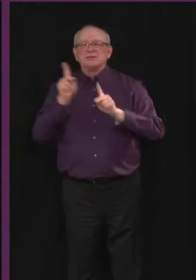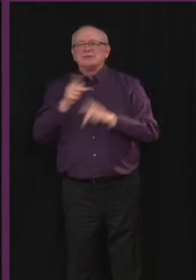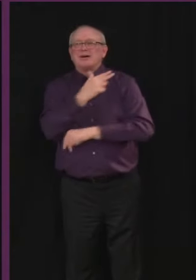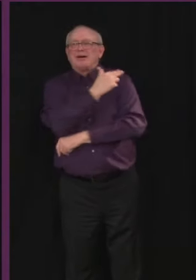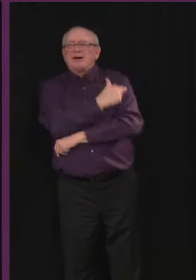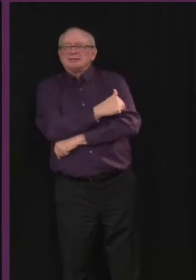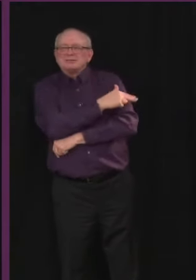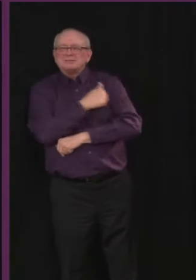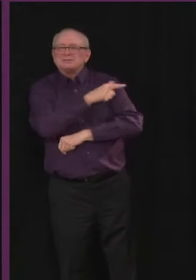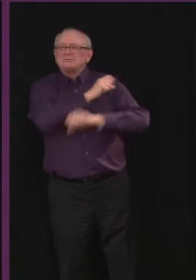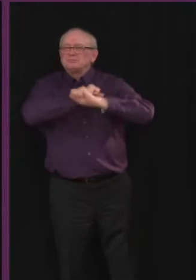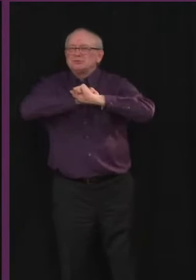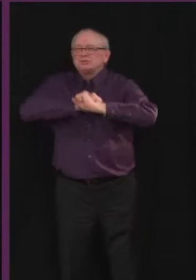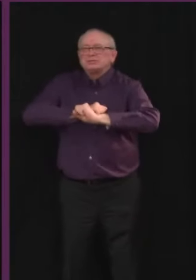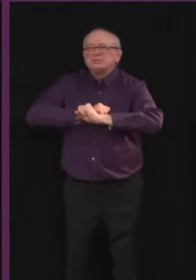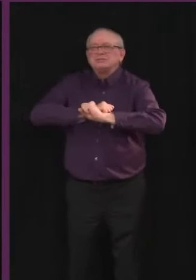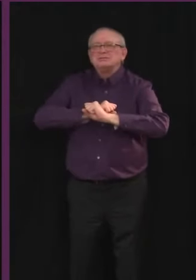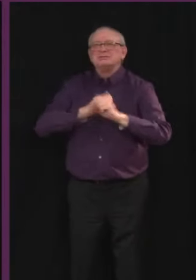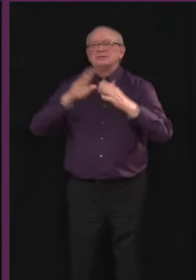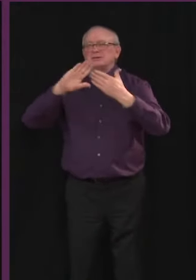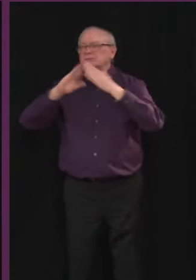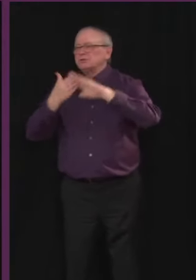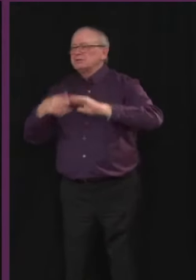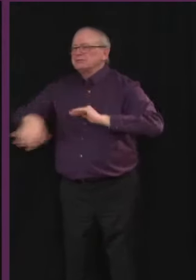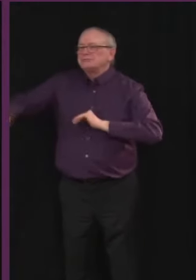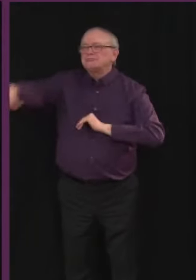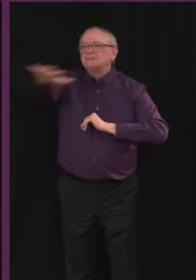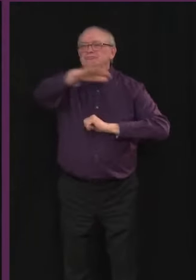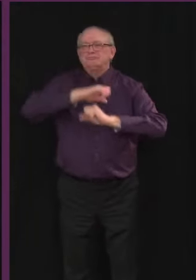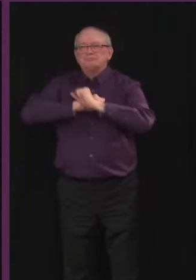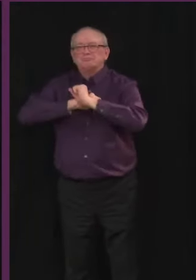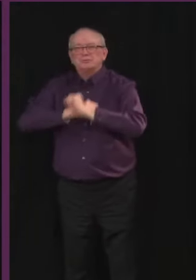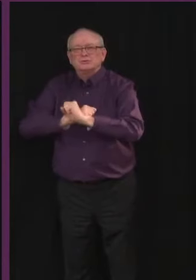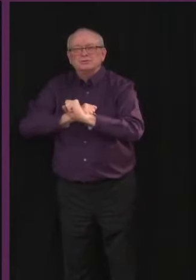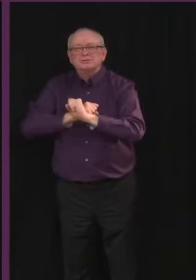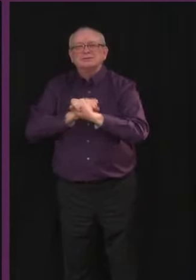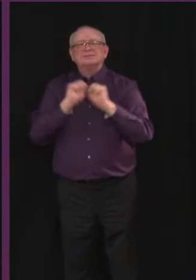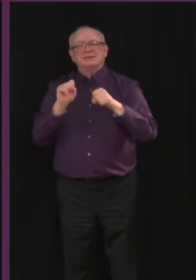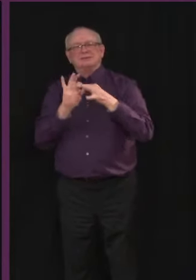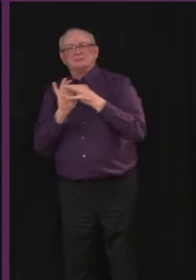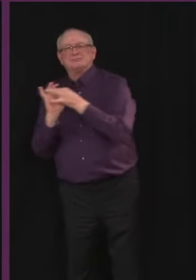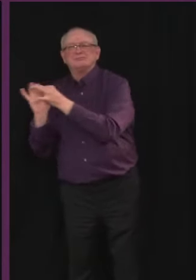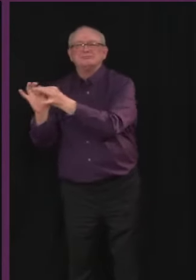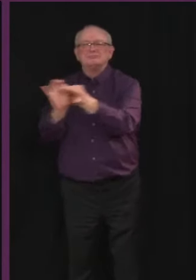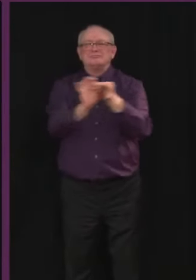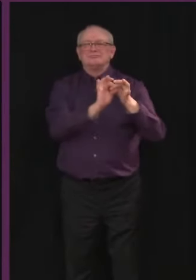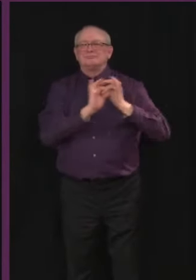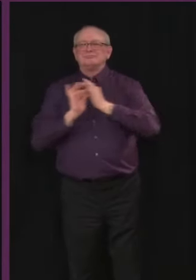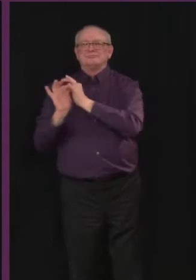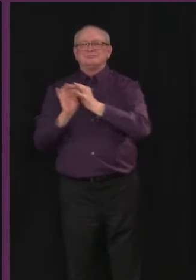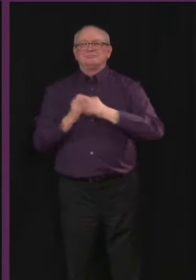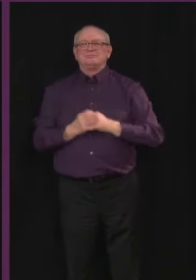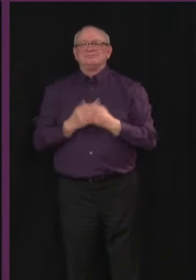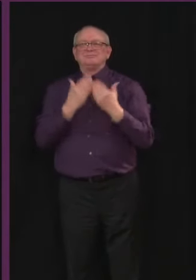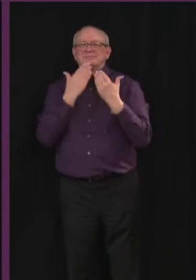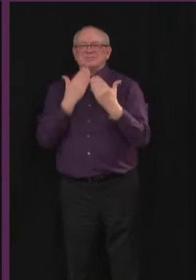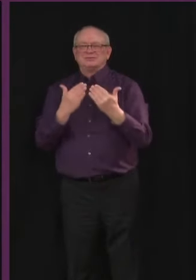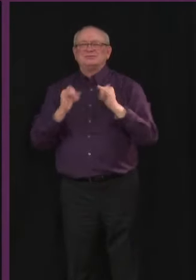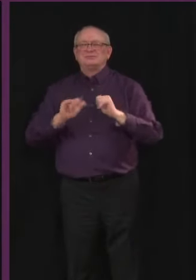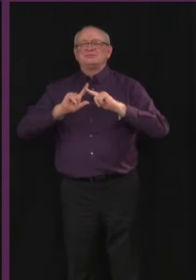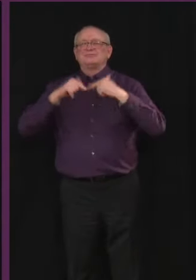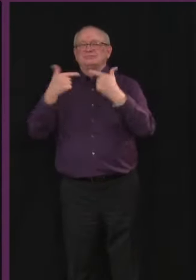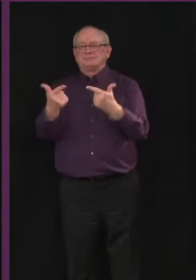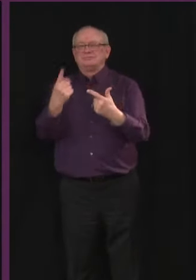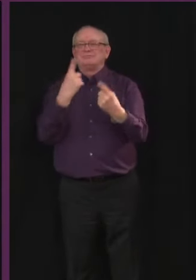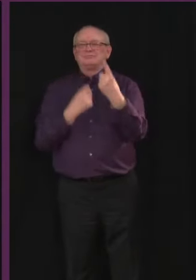take questions. All right, we'll go to the phone now. Operator, could you put through the first caller, please? Thank you. Yes,